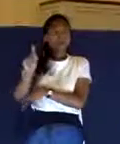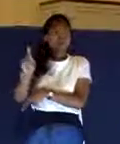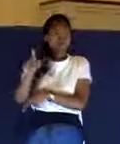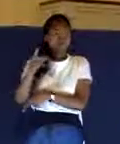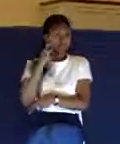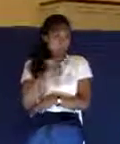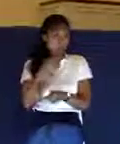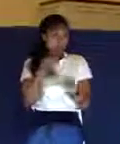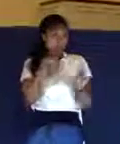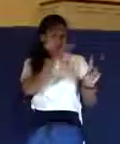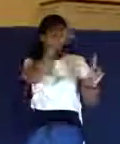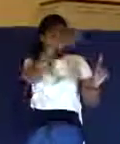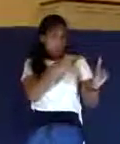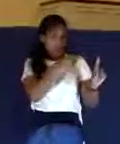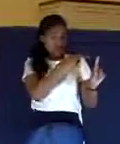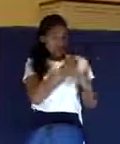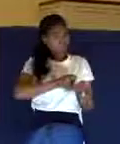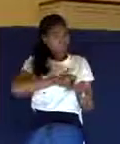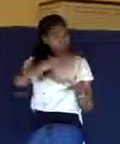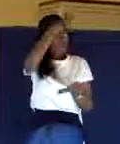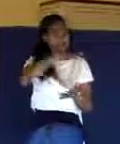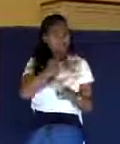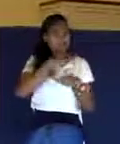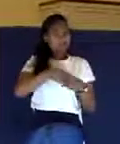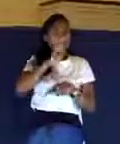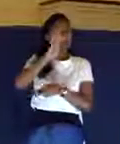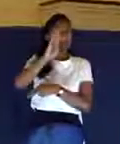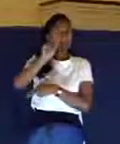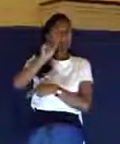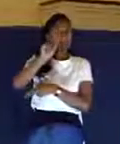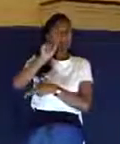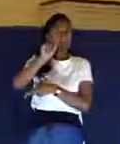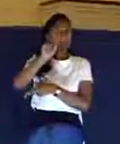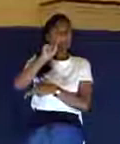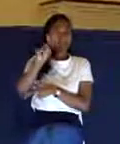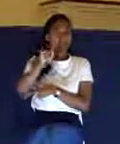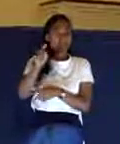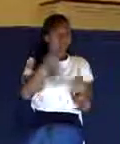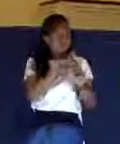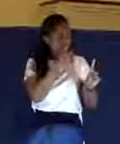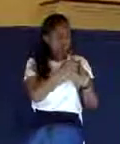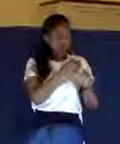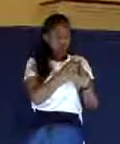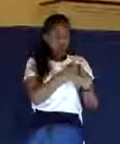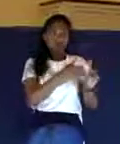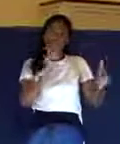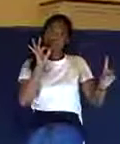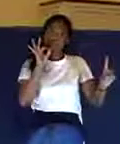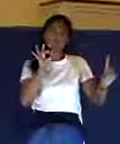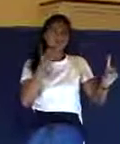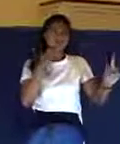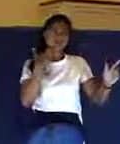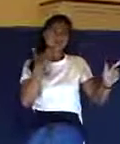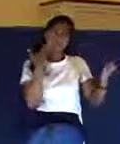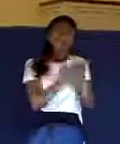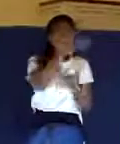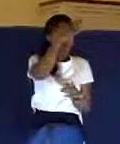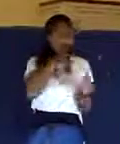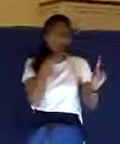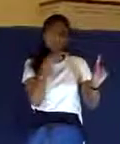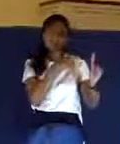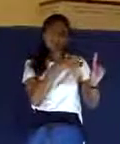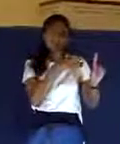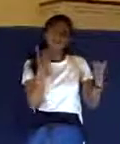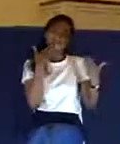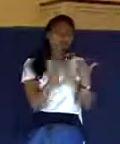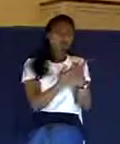a wealthy man, Boaz. The Bible says he was a Gabor Haish. This is a guy who's of standing. He is a man of valor. He's wealthy.